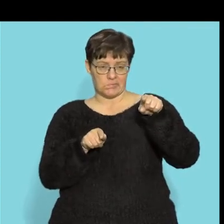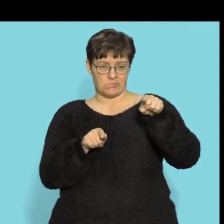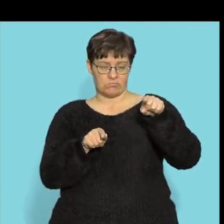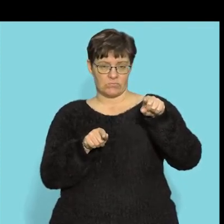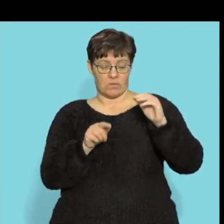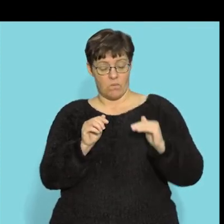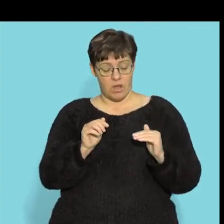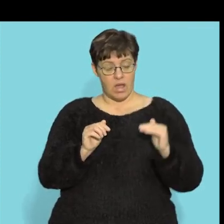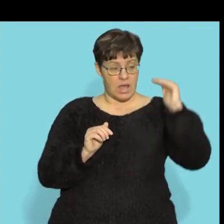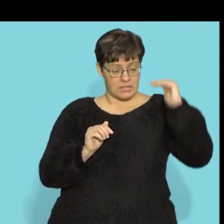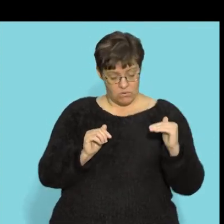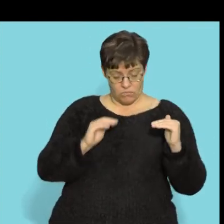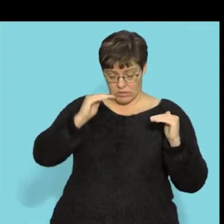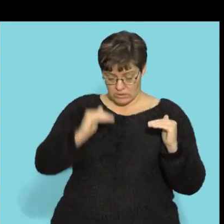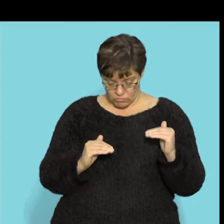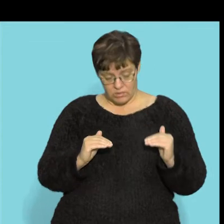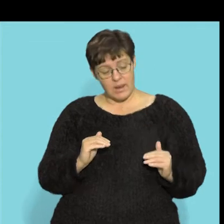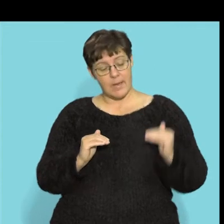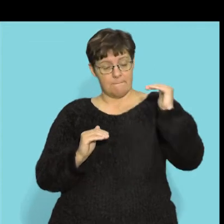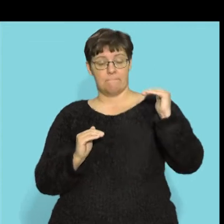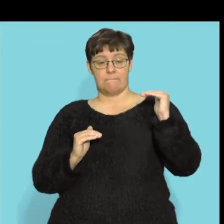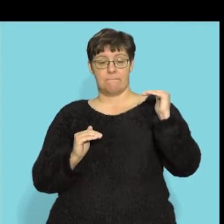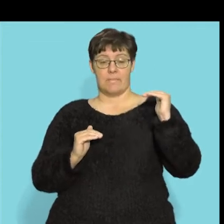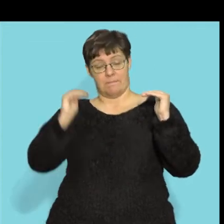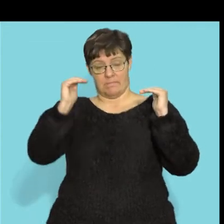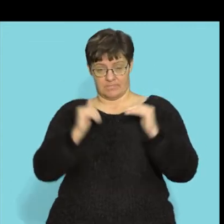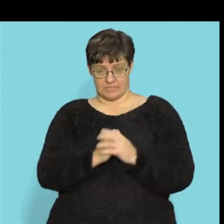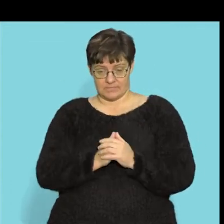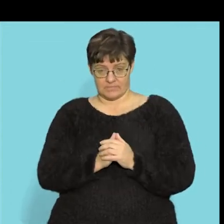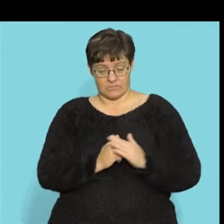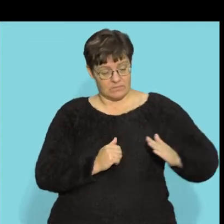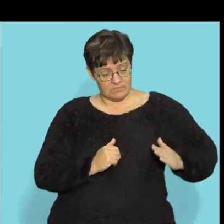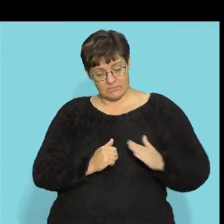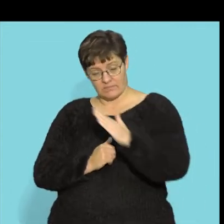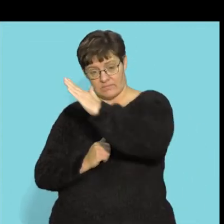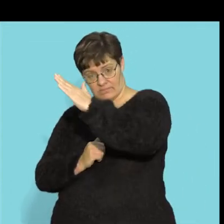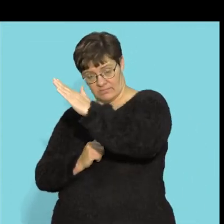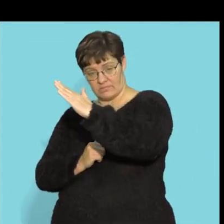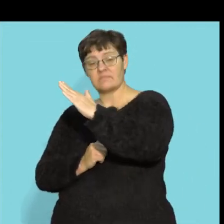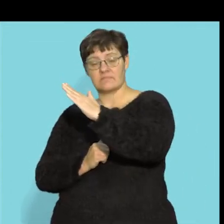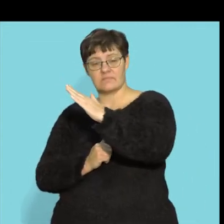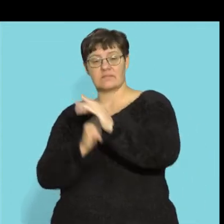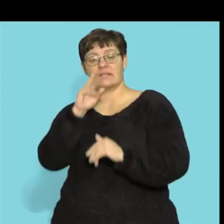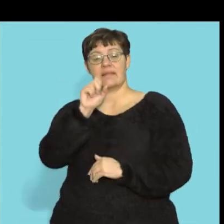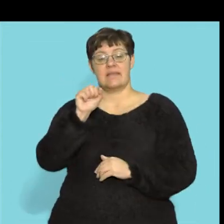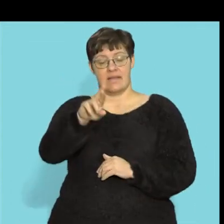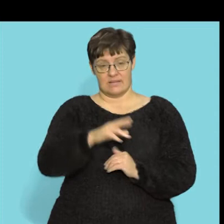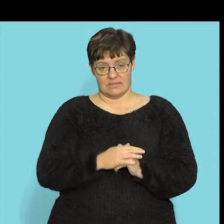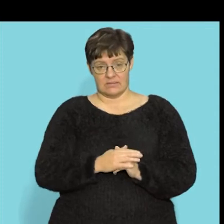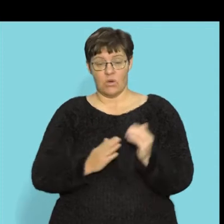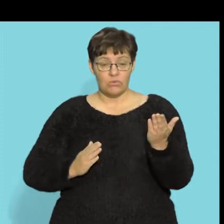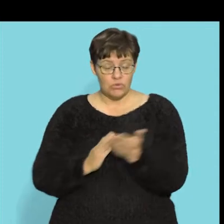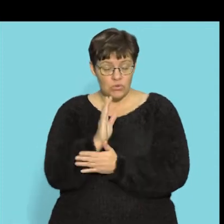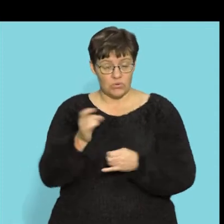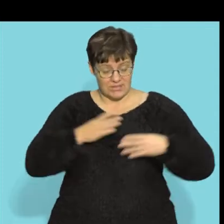be directly proportional, we are saying that if it's a linear graph that we obtain from that set of data and